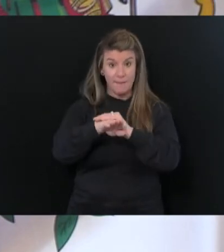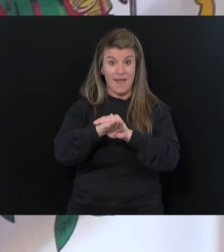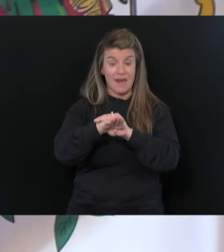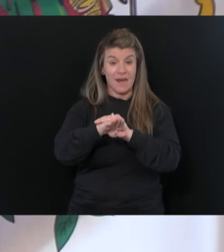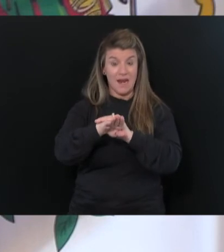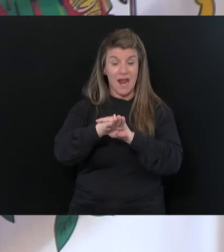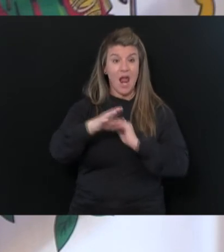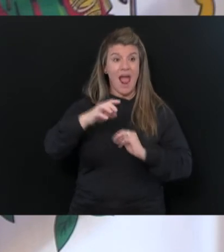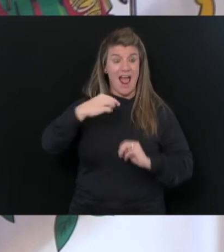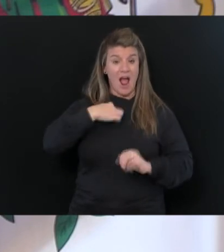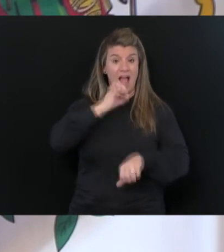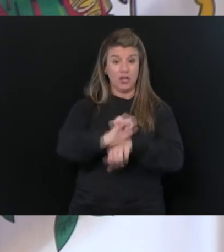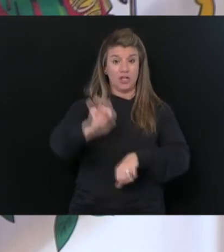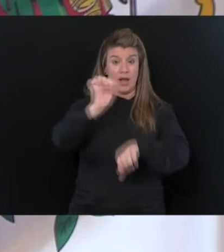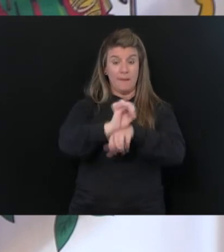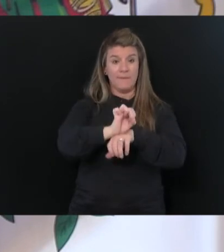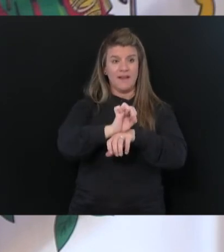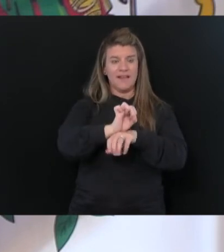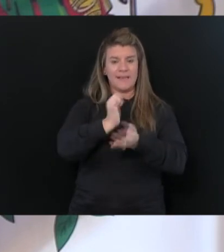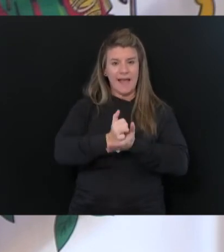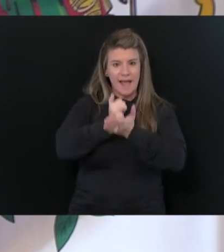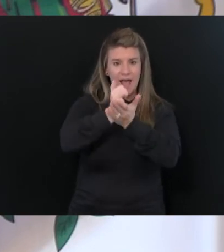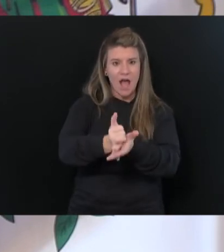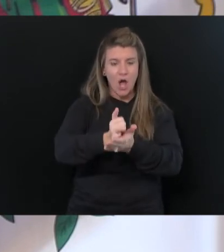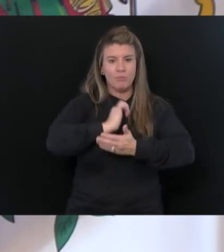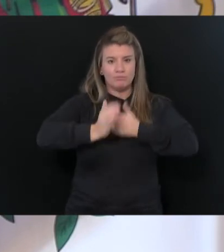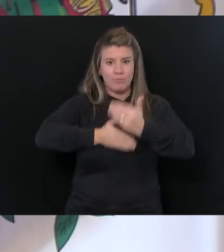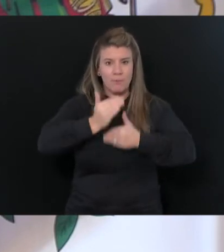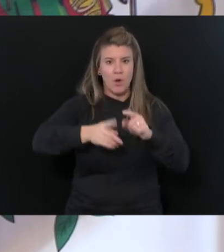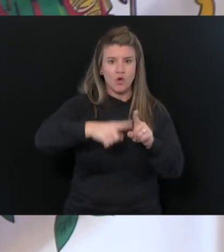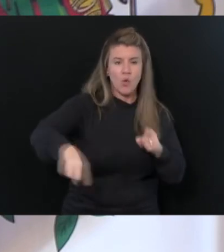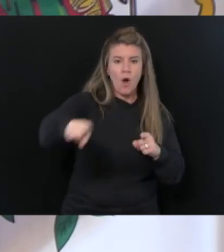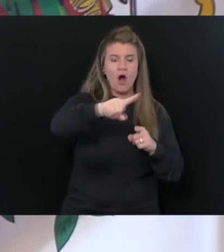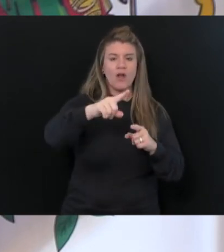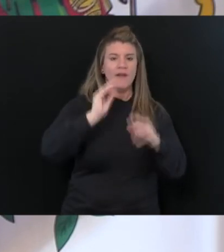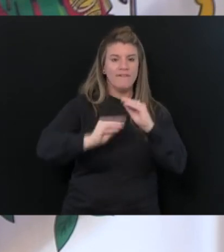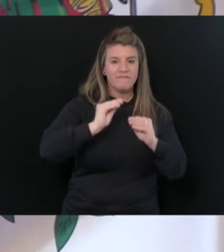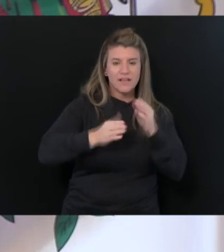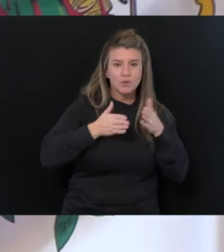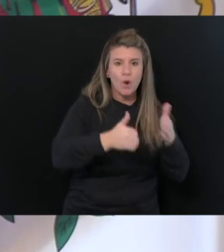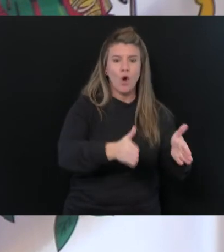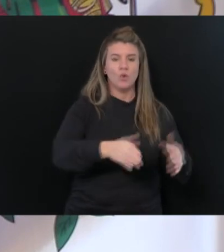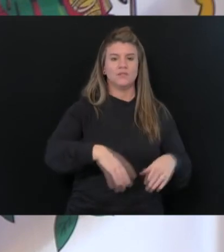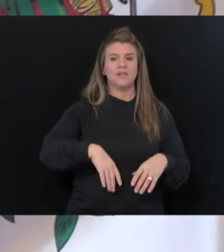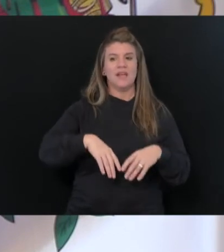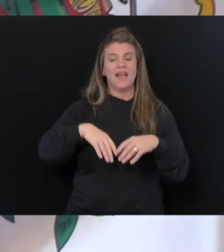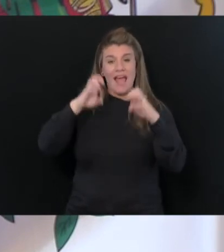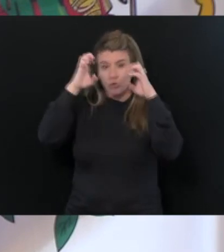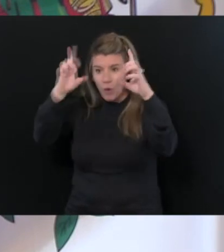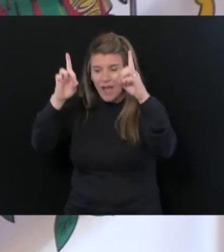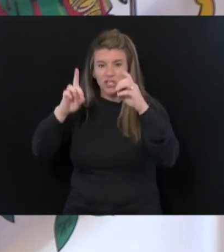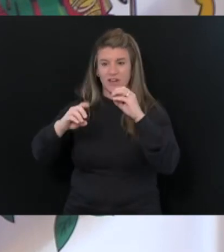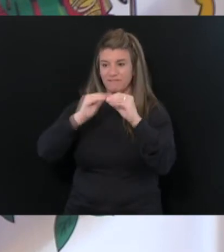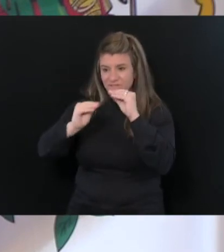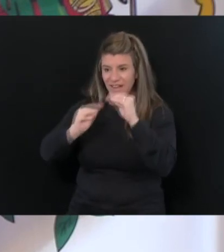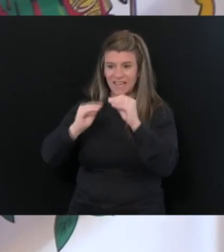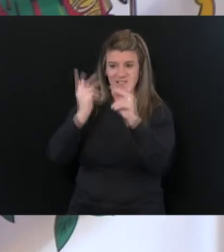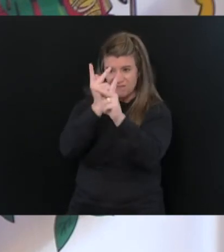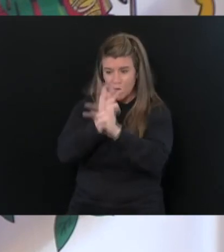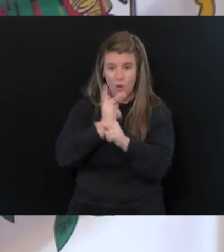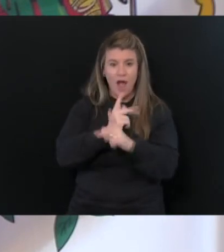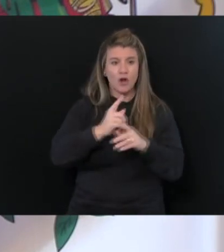mission to turn you loose, to absolutely do stuff with our roads, and to turn you loose from an education standpoint, and turn